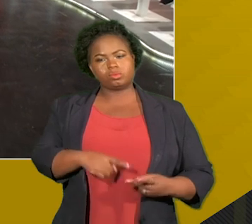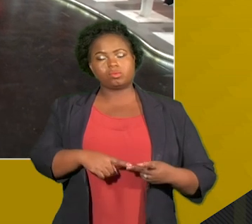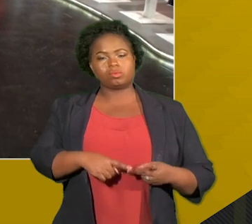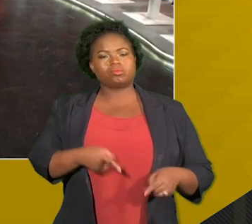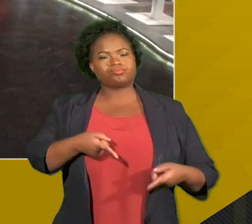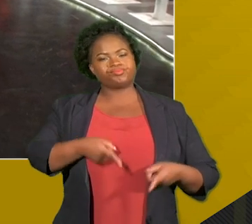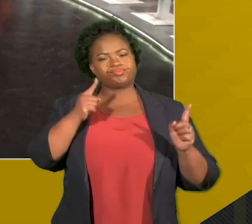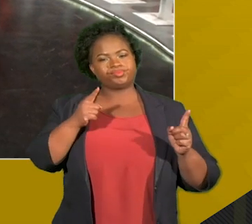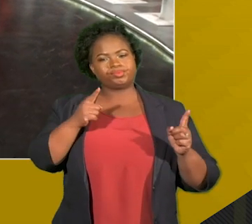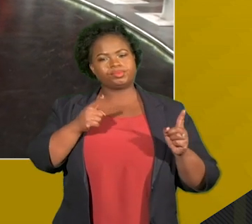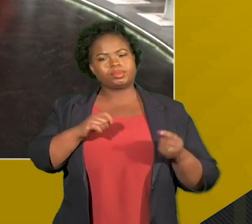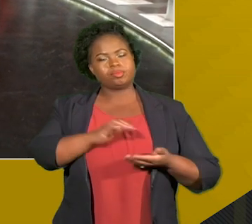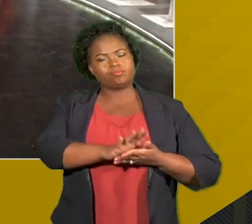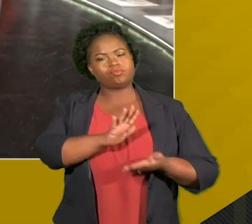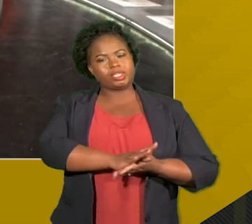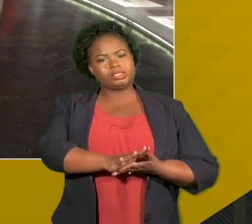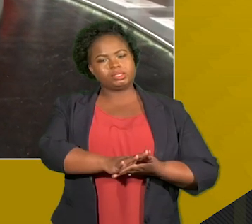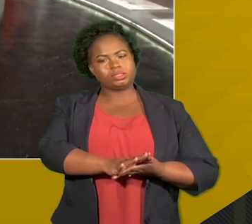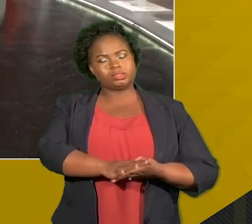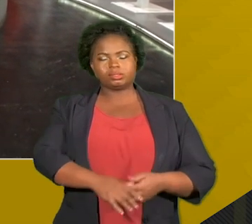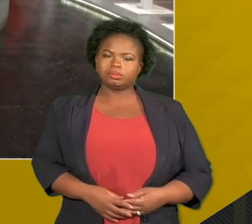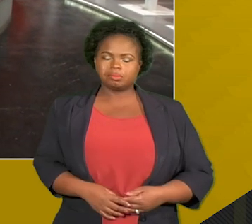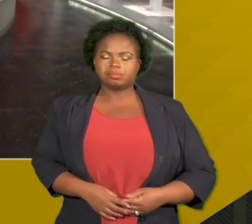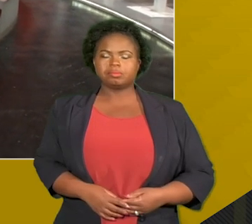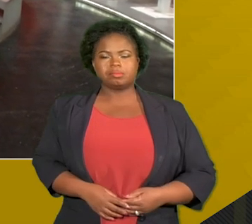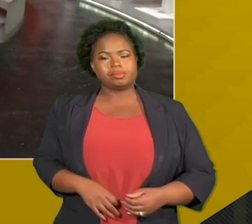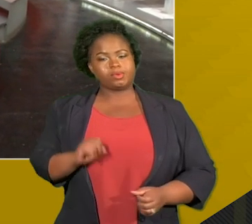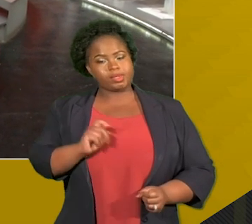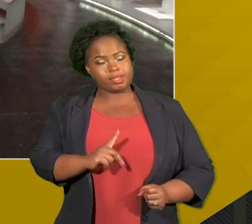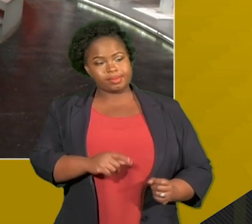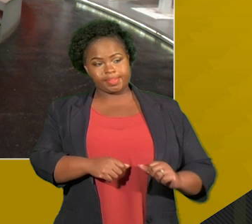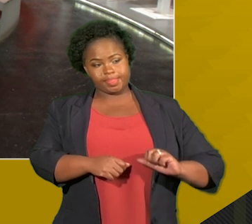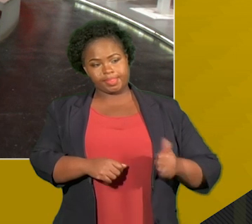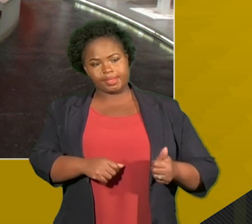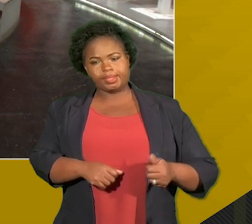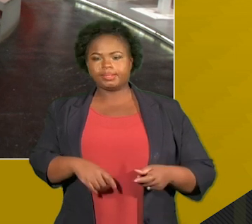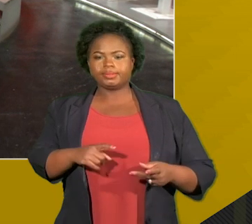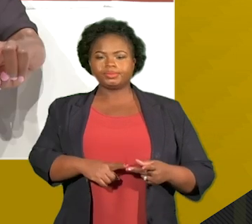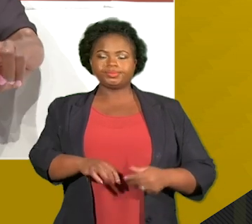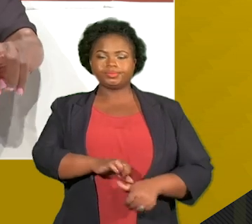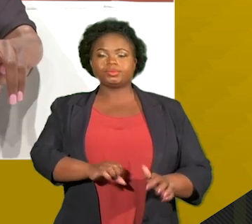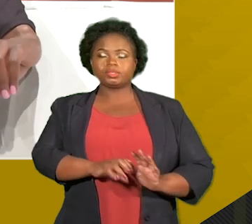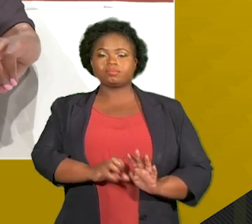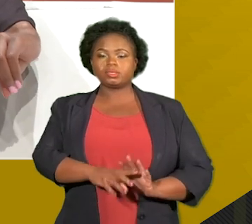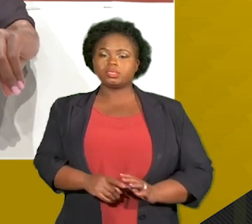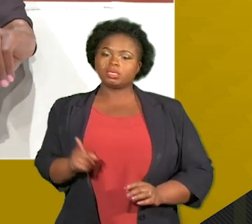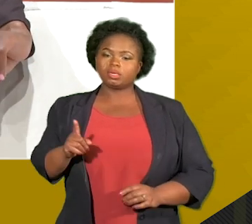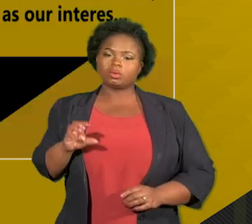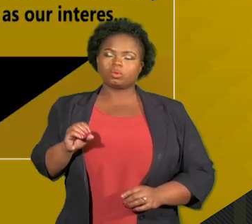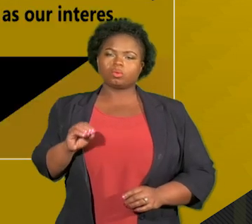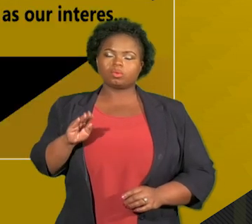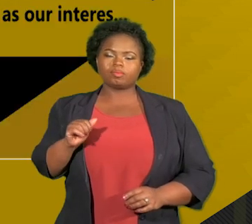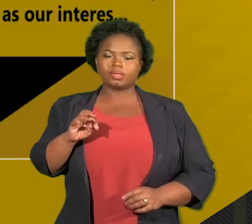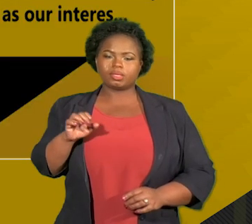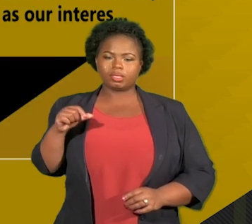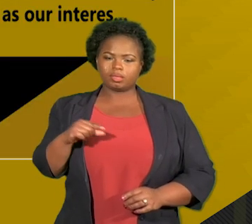Print Studios. That's a name and a half. But before we speak to you, Nathaniel, let's go to a bit of social media. Oba King Den